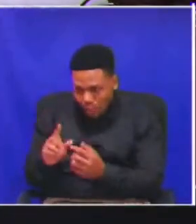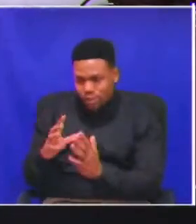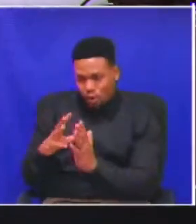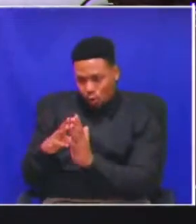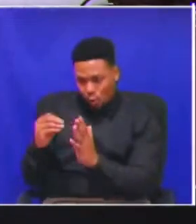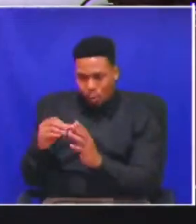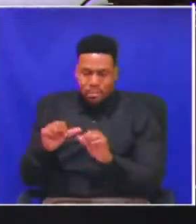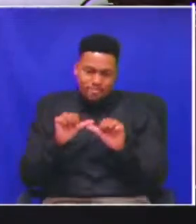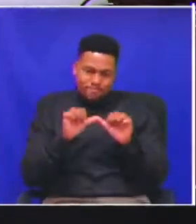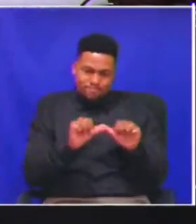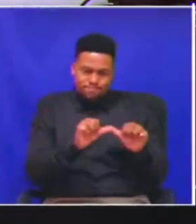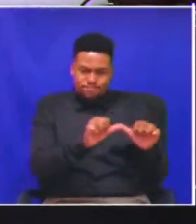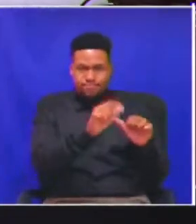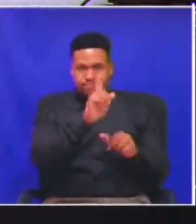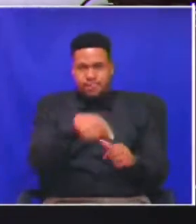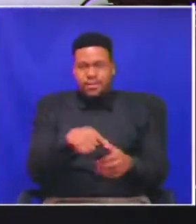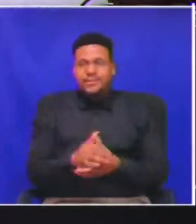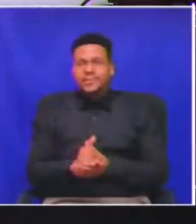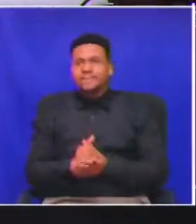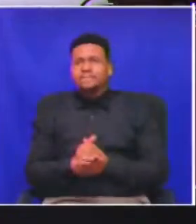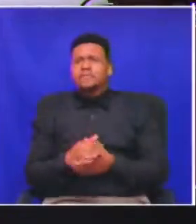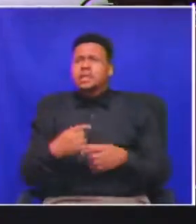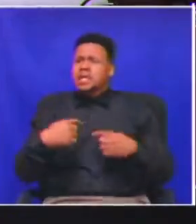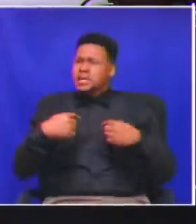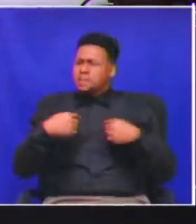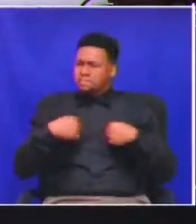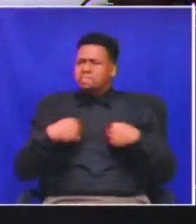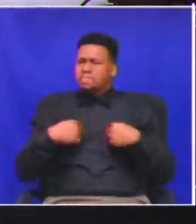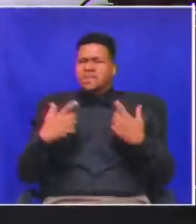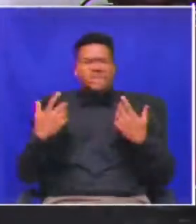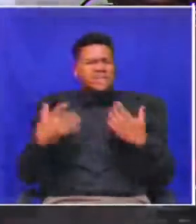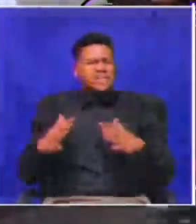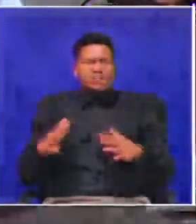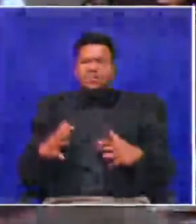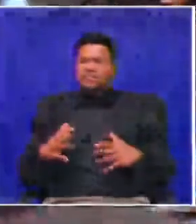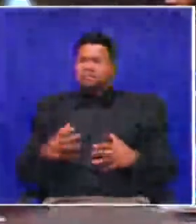one of those who has expressed my